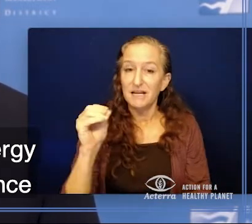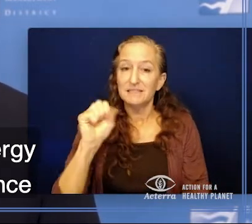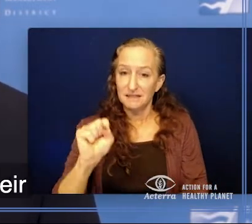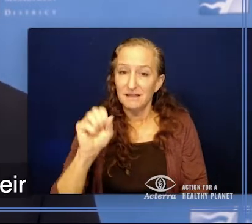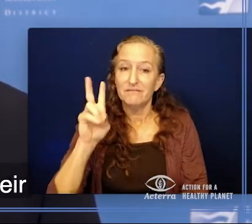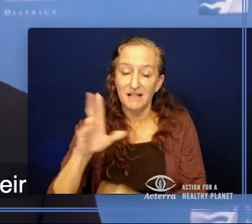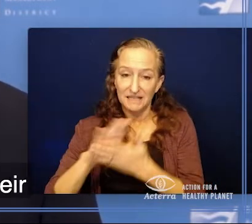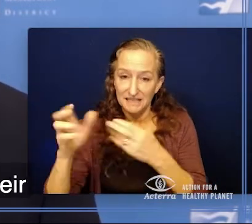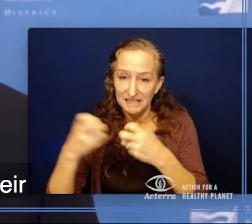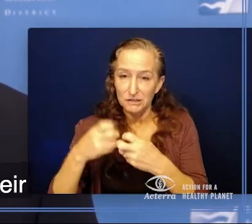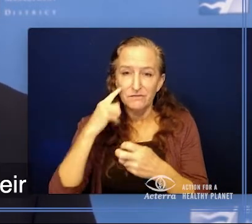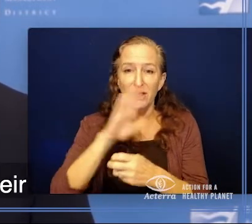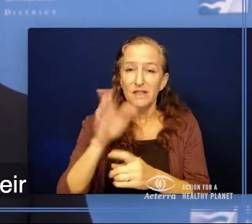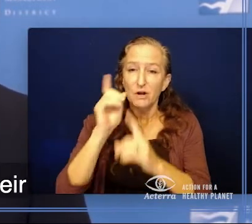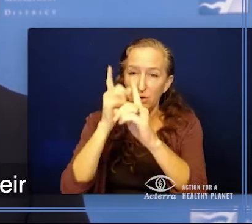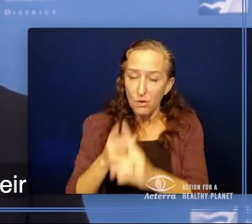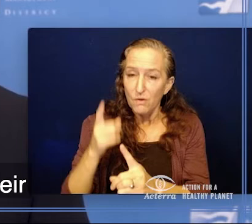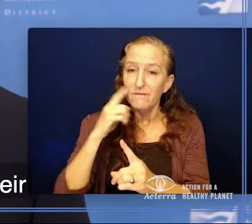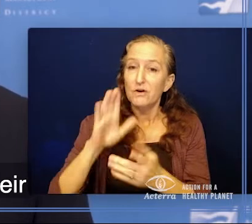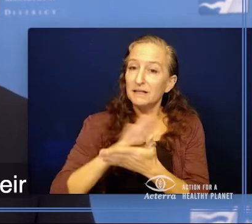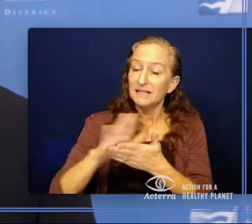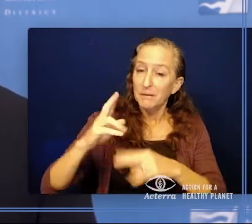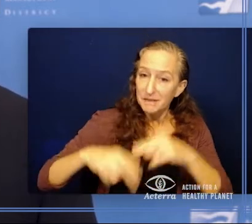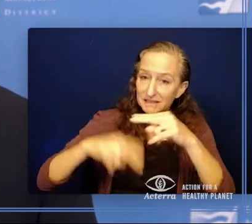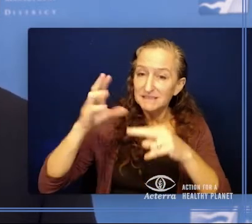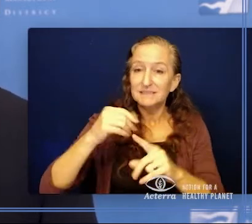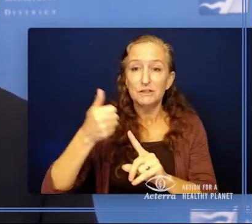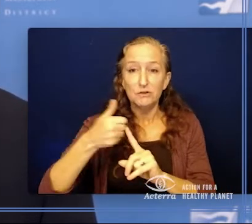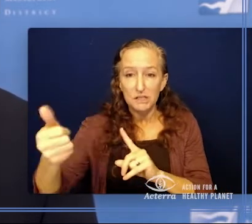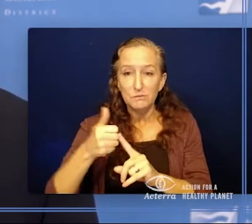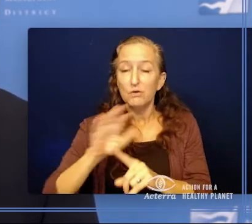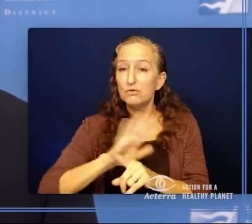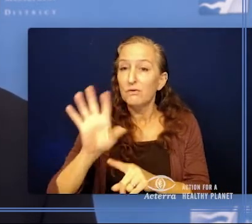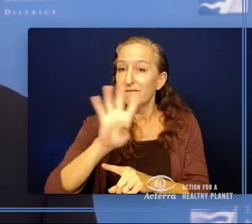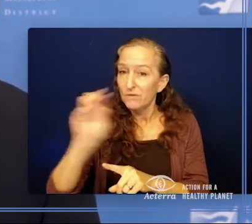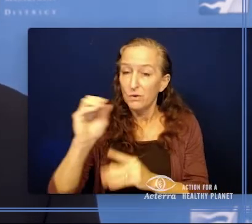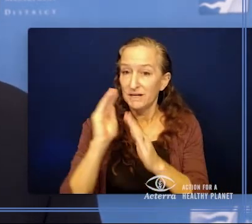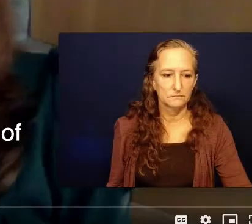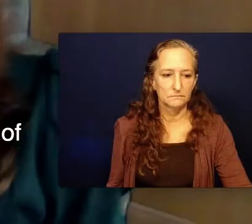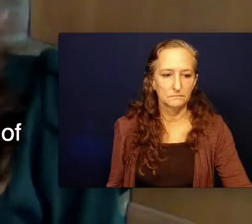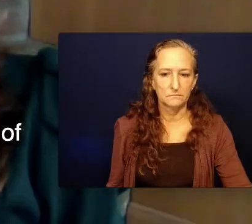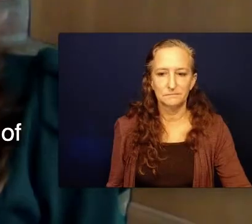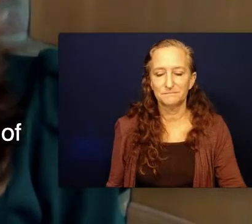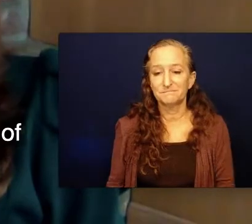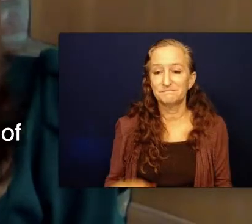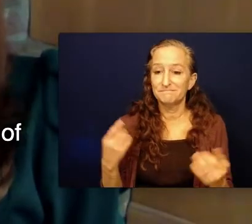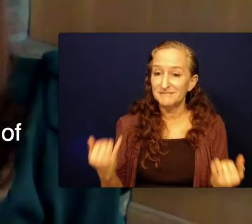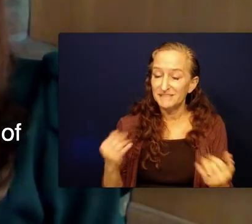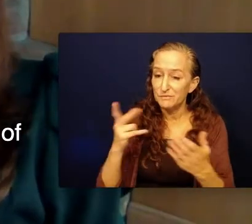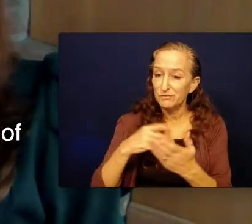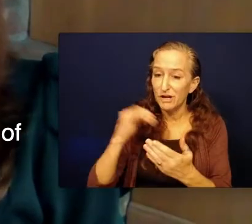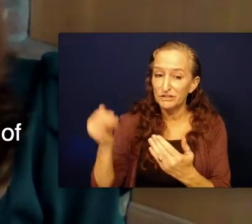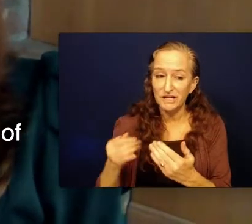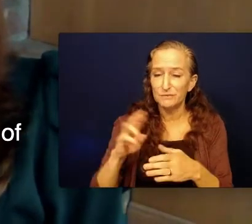to advance cleaner buildings and transportation throughout their 40-city network. The project was the result of